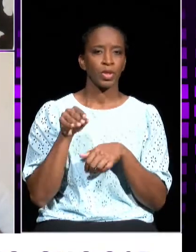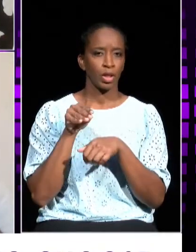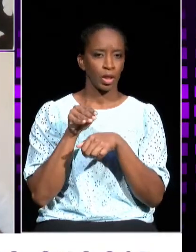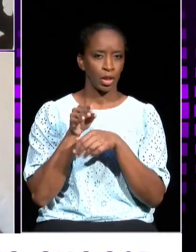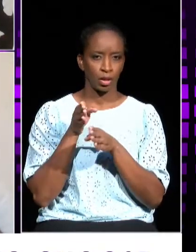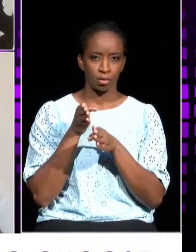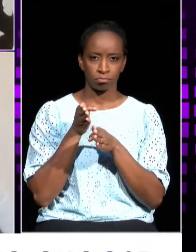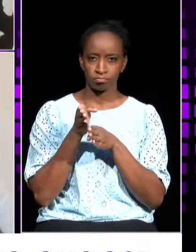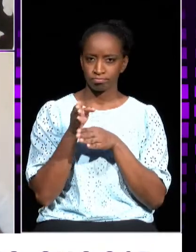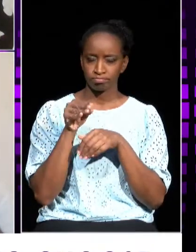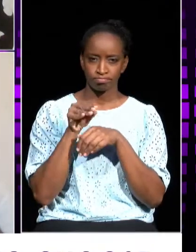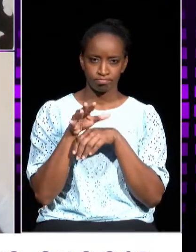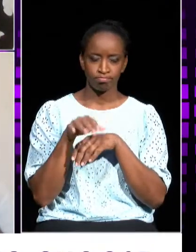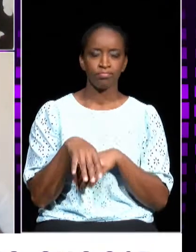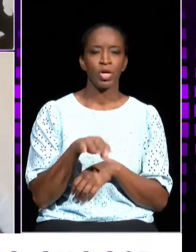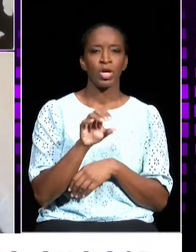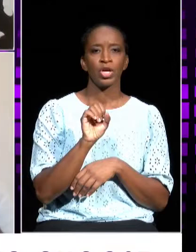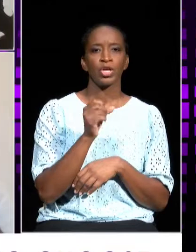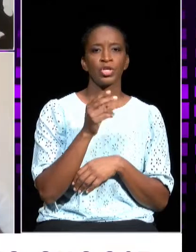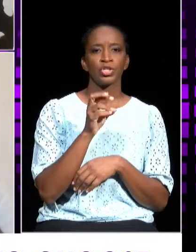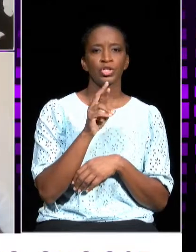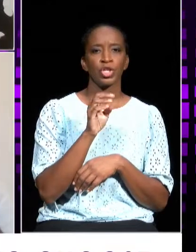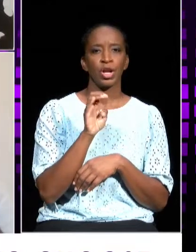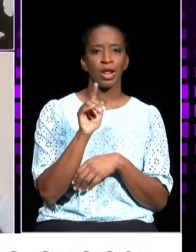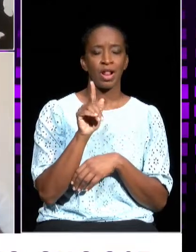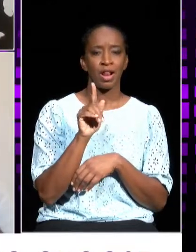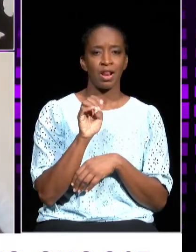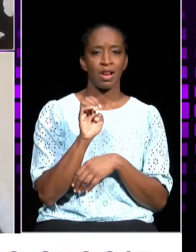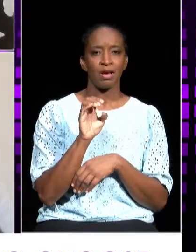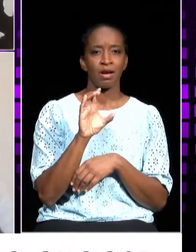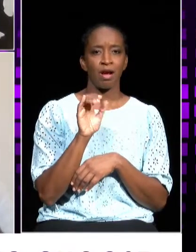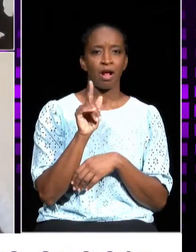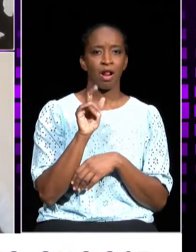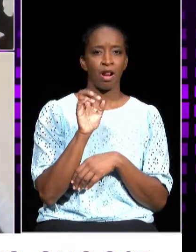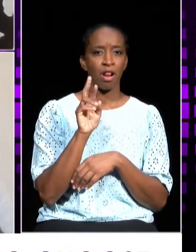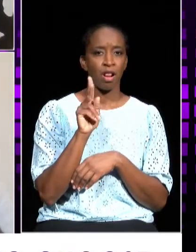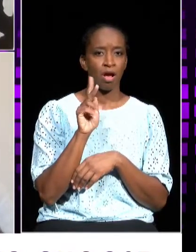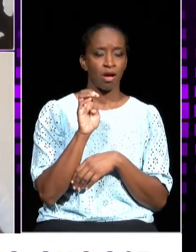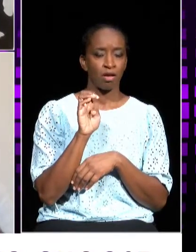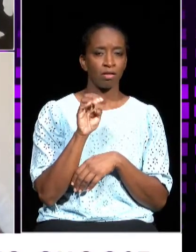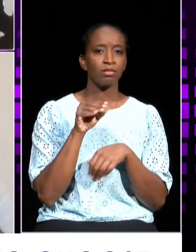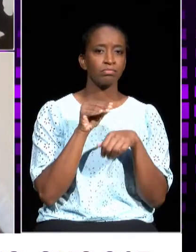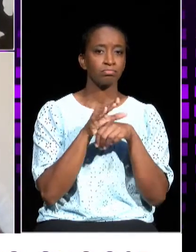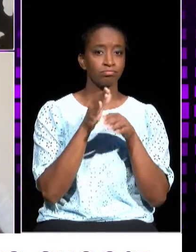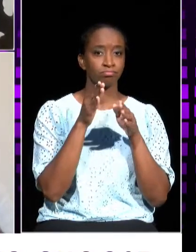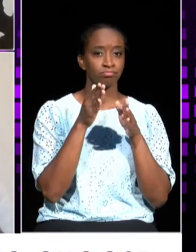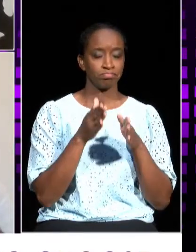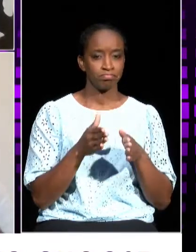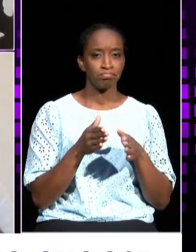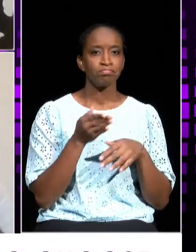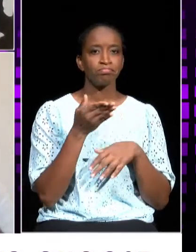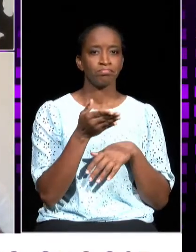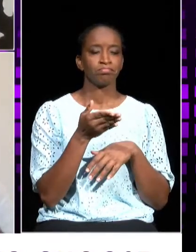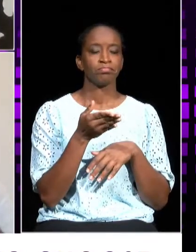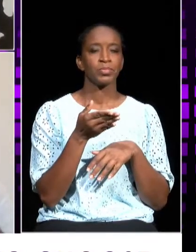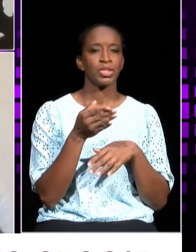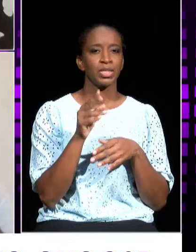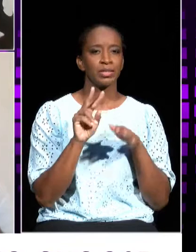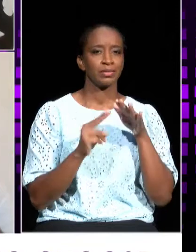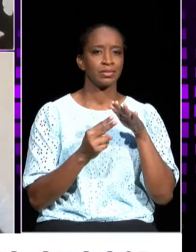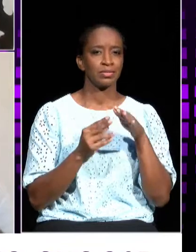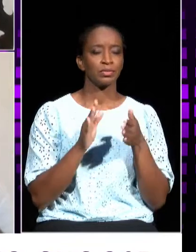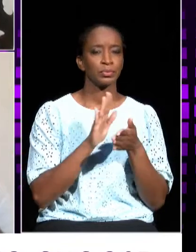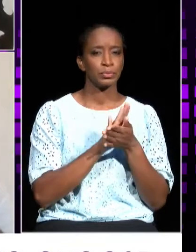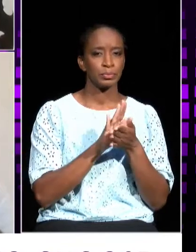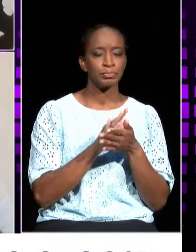We have Shernell Clarke, who is the guidance counselor at the Darrell Jordan School, and Shem White, who is an 18-year-old student of